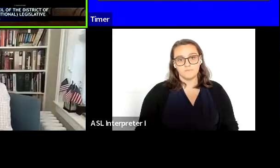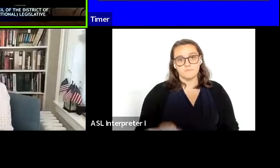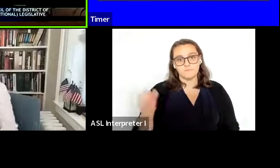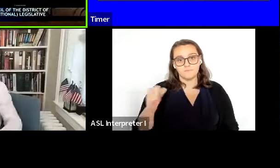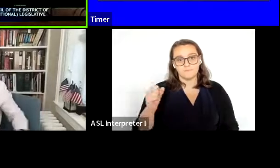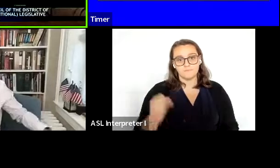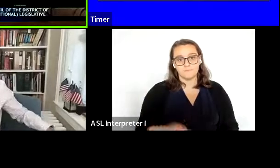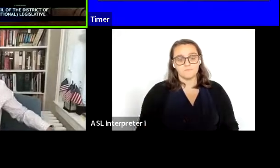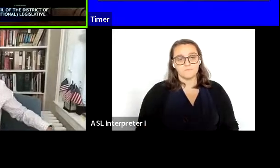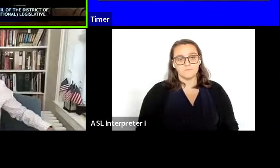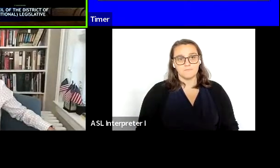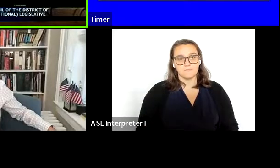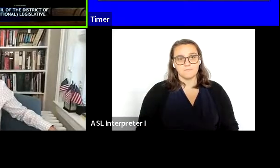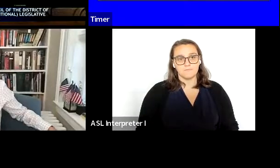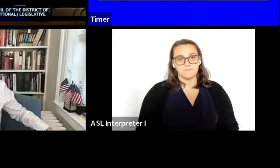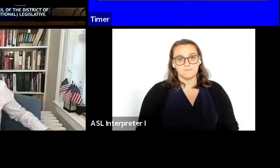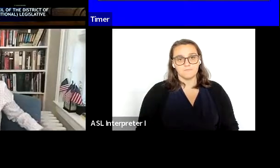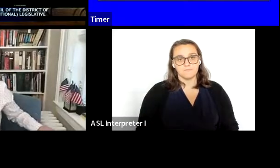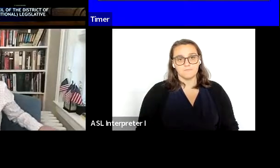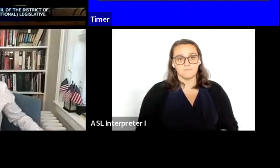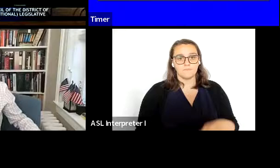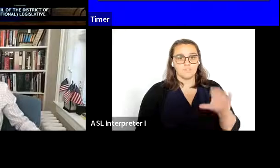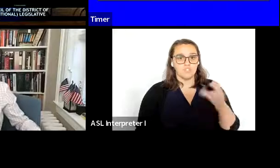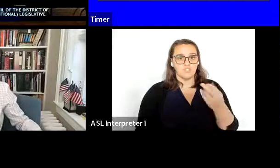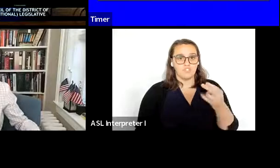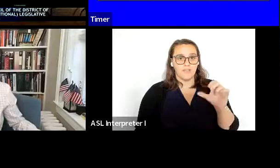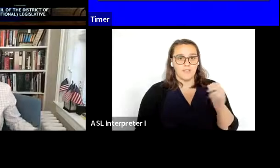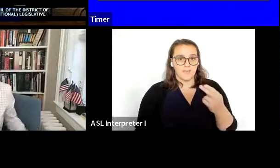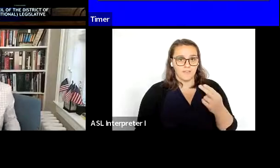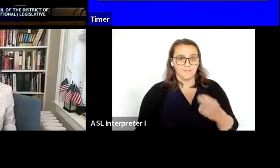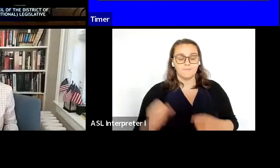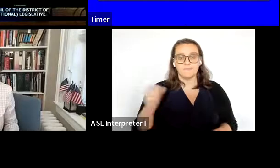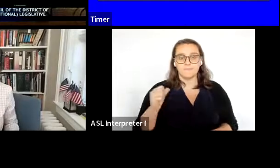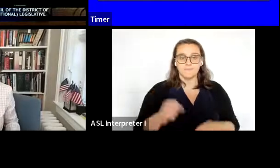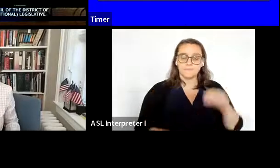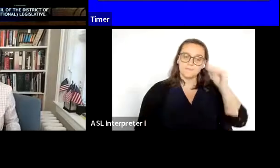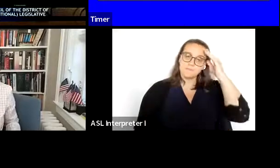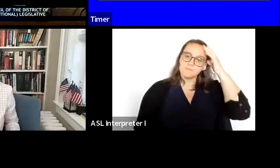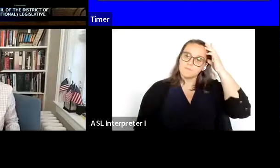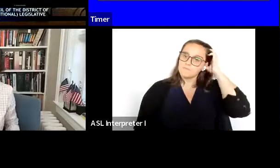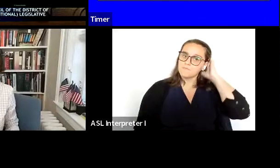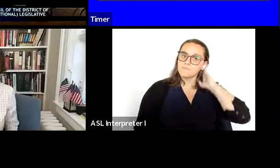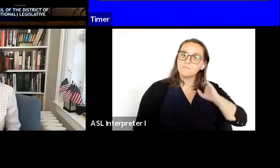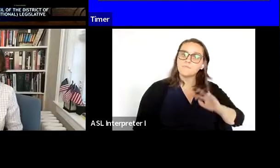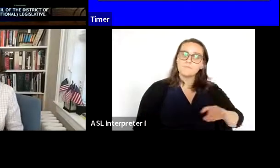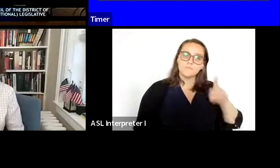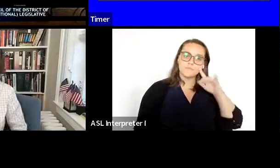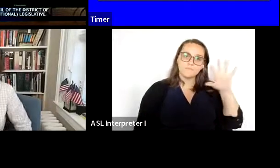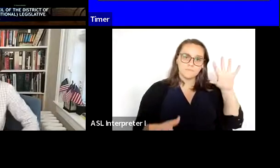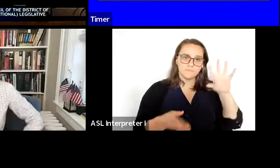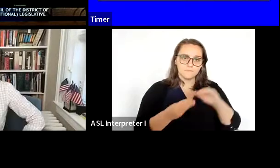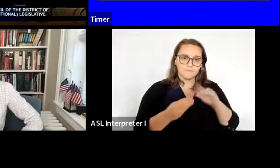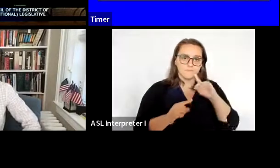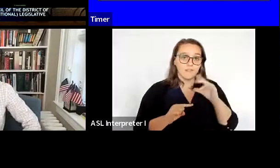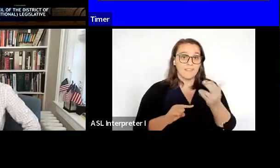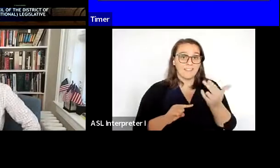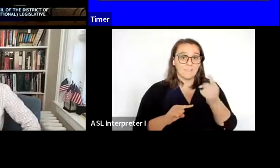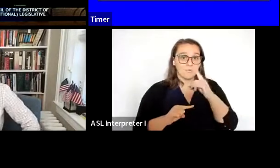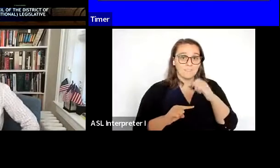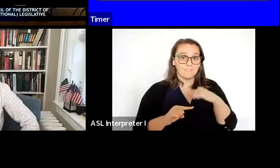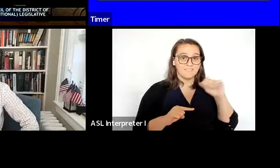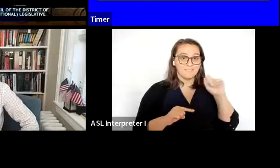Yes. Councilmember Pinto votes yes. Councilmember Che, Yes. Councilmember Che votes yes. Mr. Chairman, there are 13